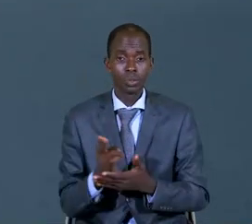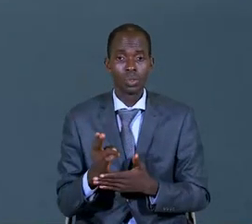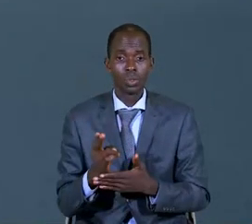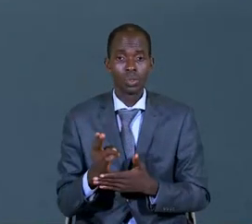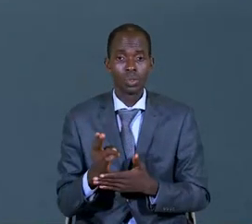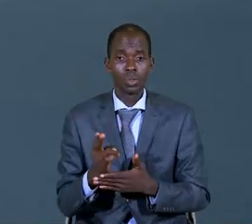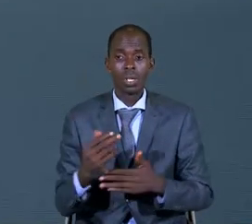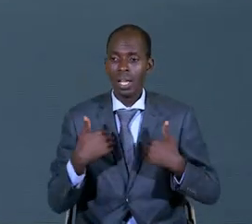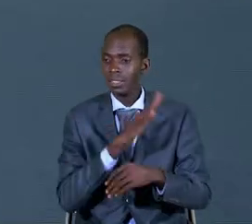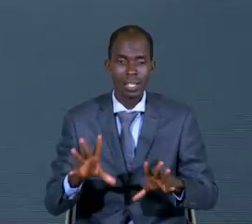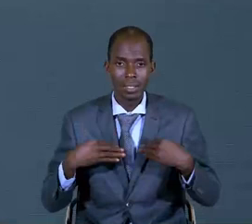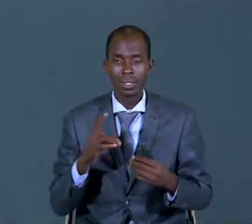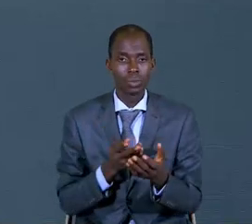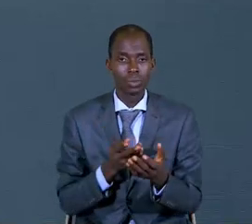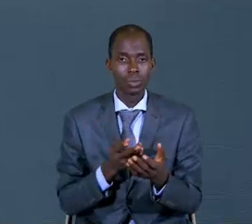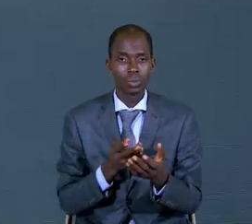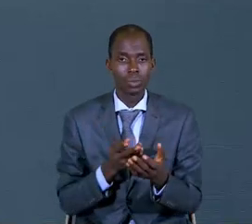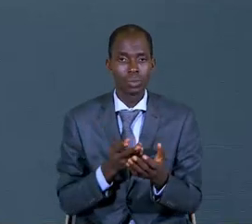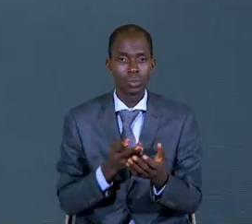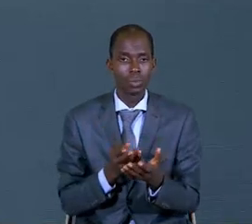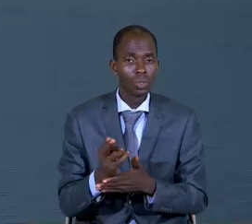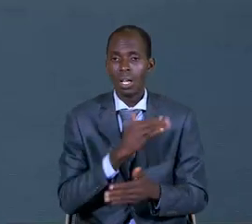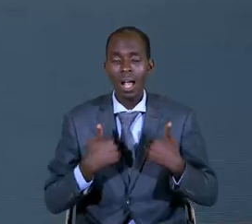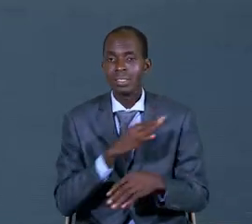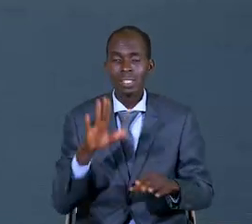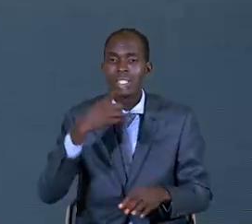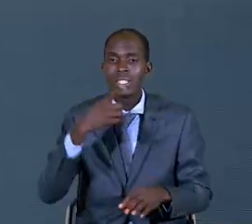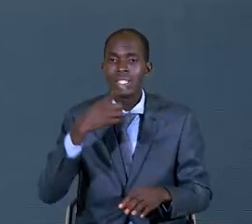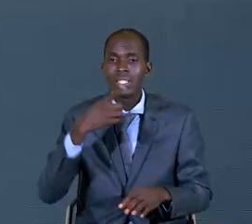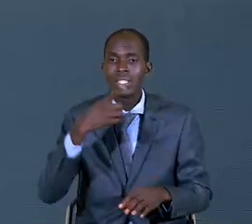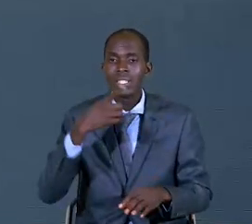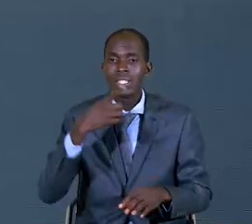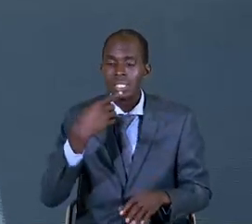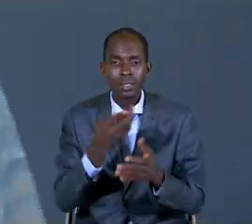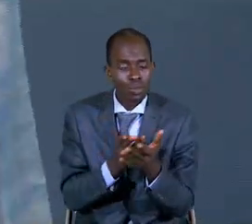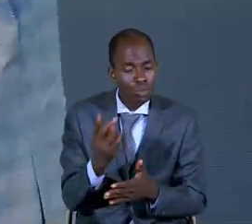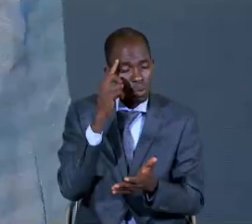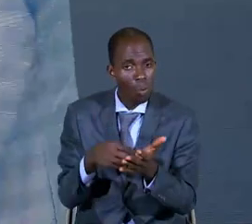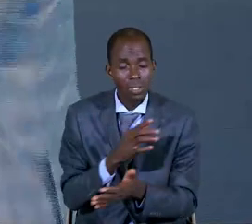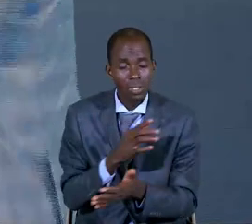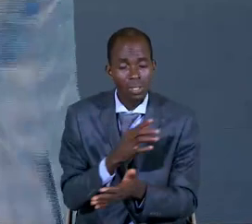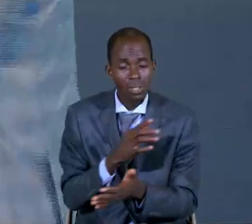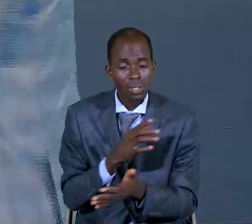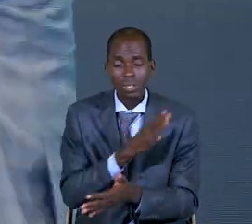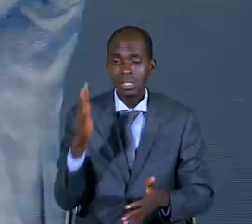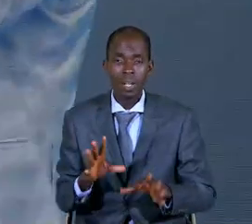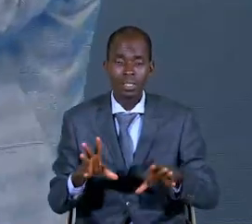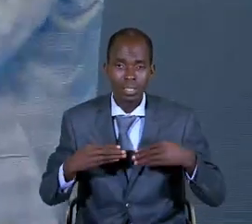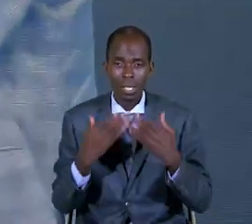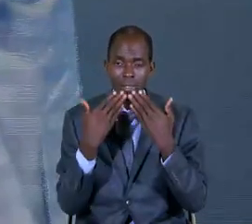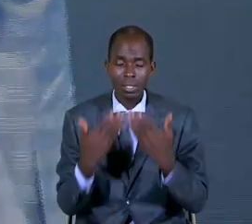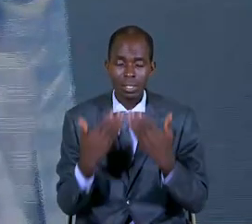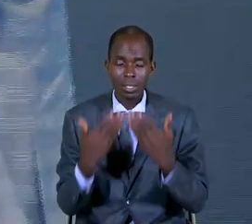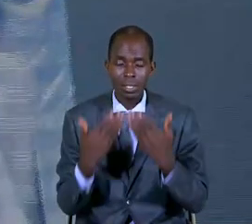never possessed the truth, has never told the truth, has never appreciated the truth, and there's